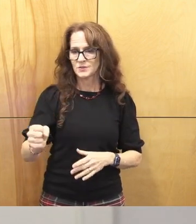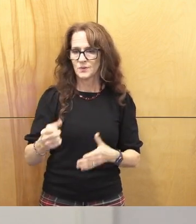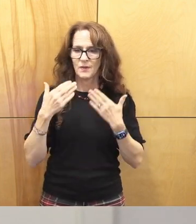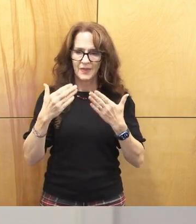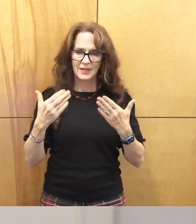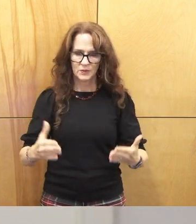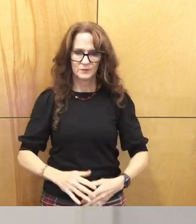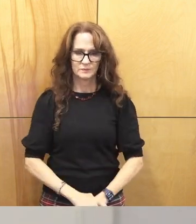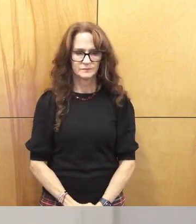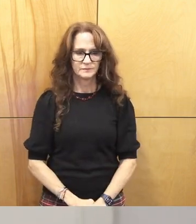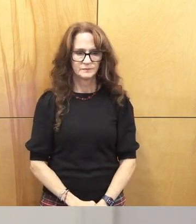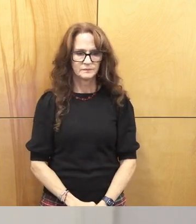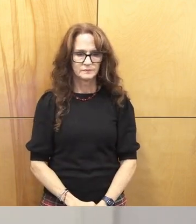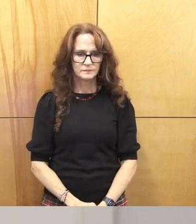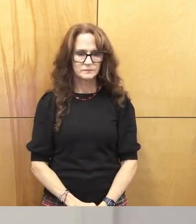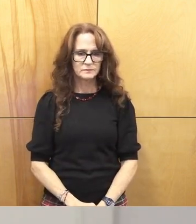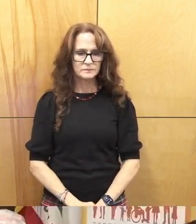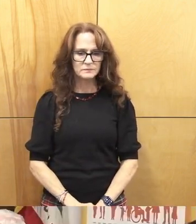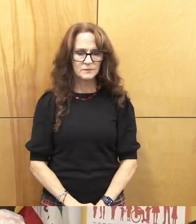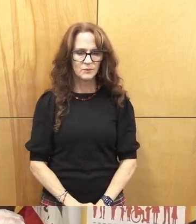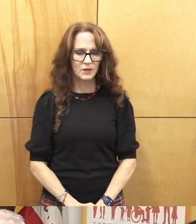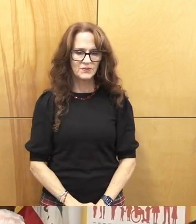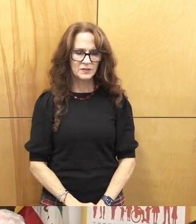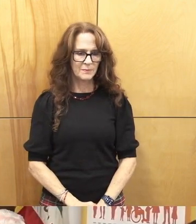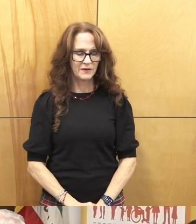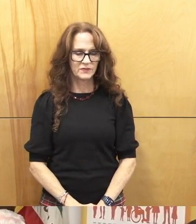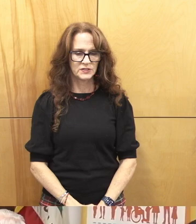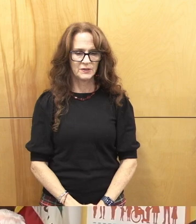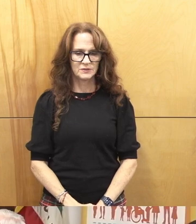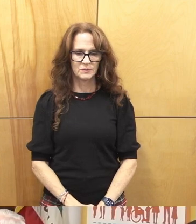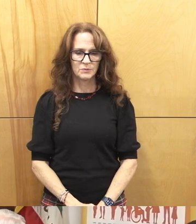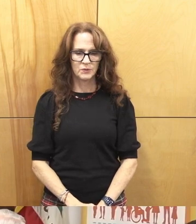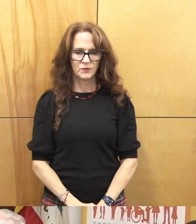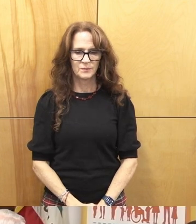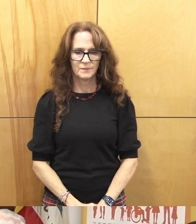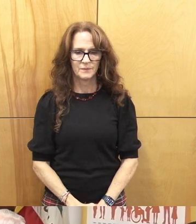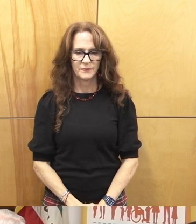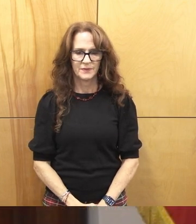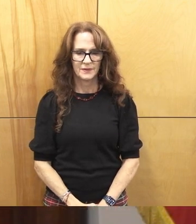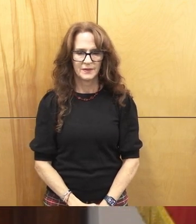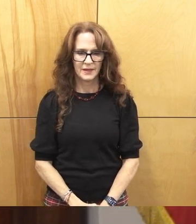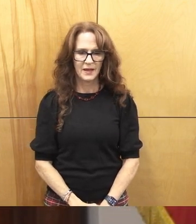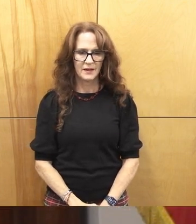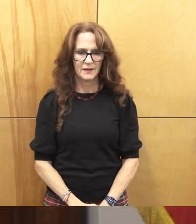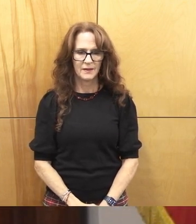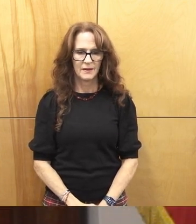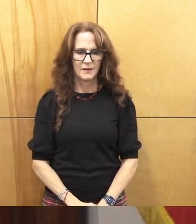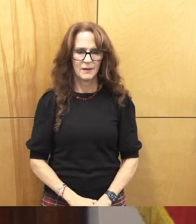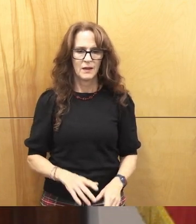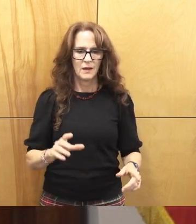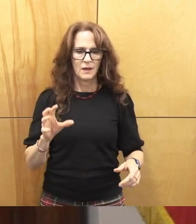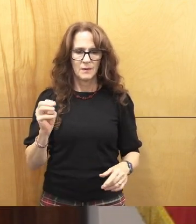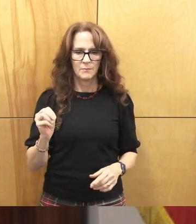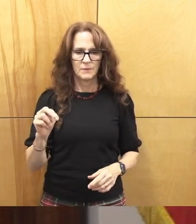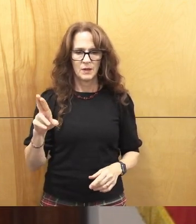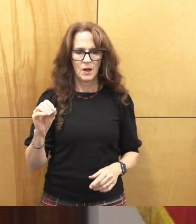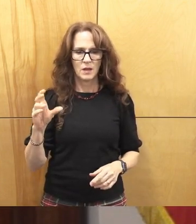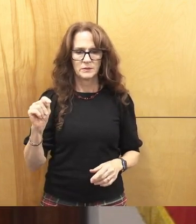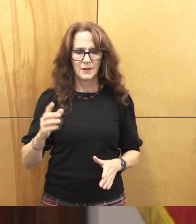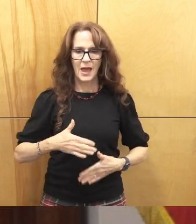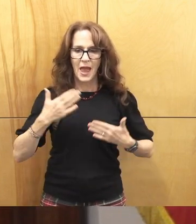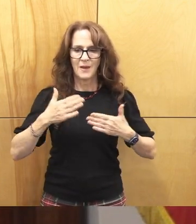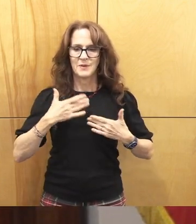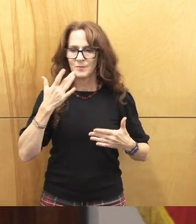you. Thank you. I will also wish our colleague, Mr. Otto, a happy